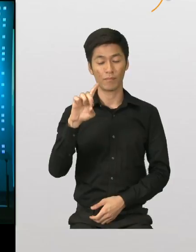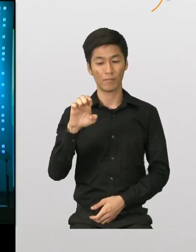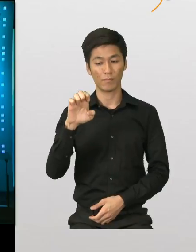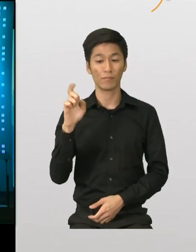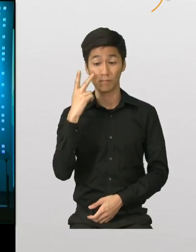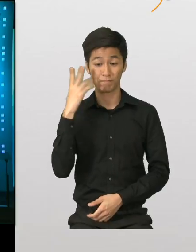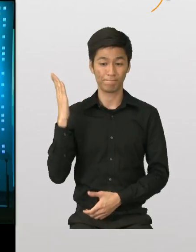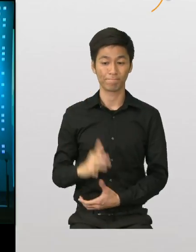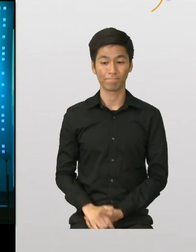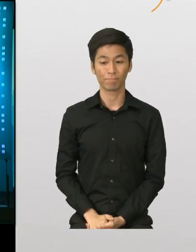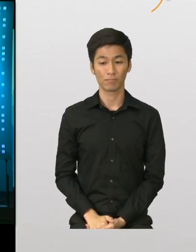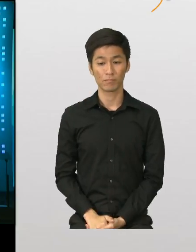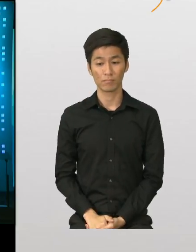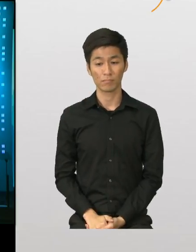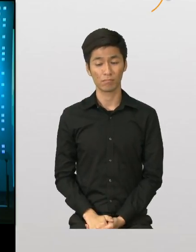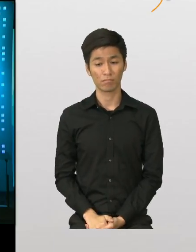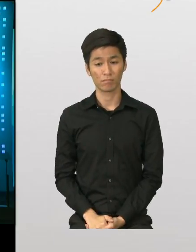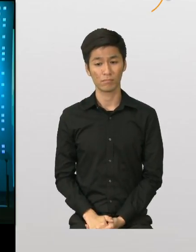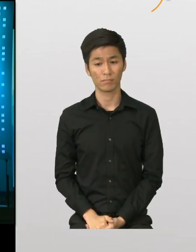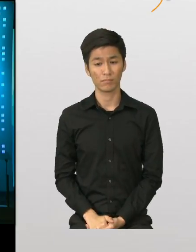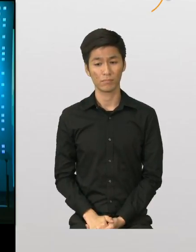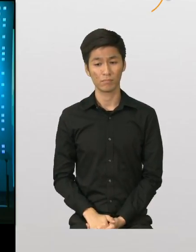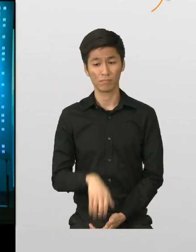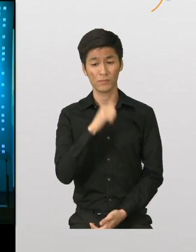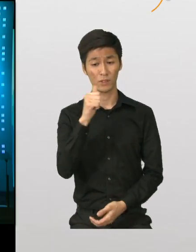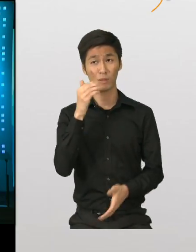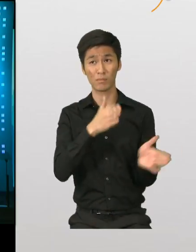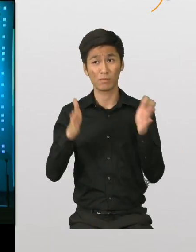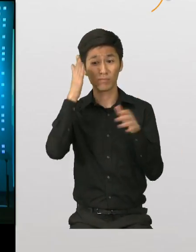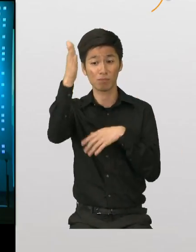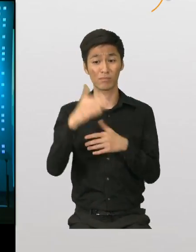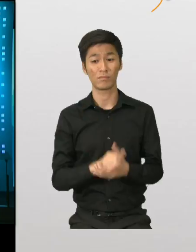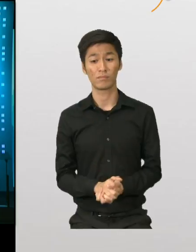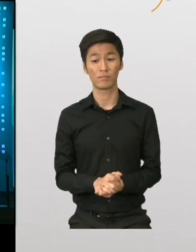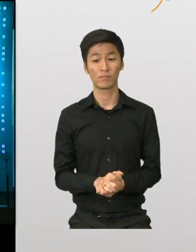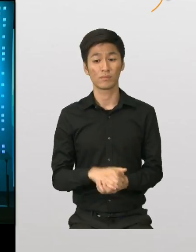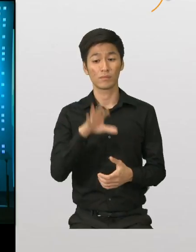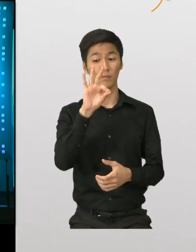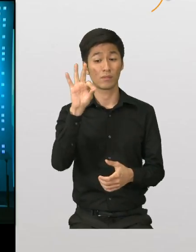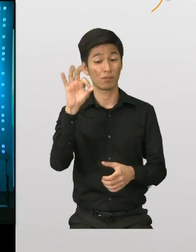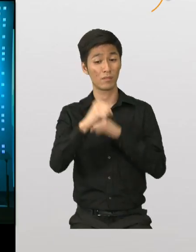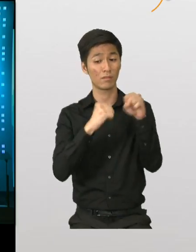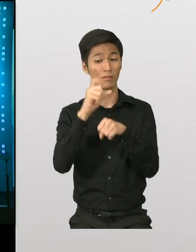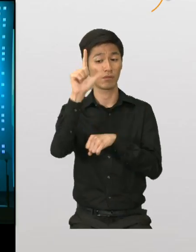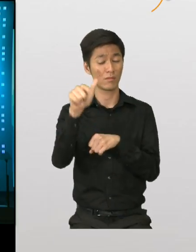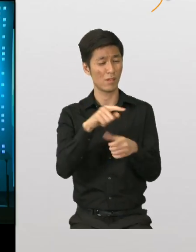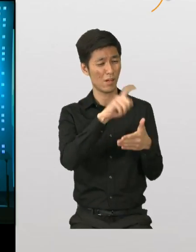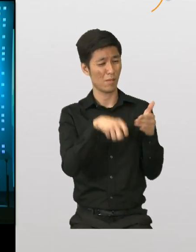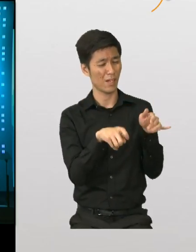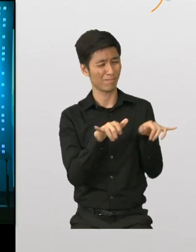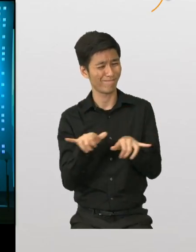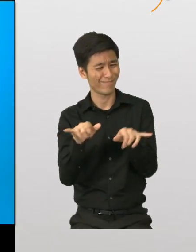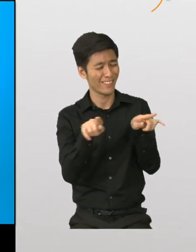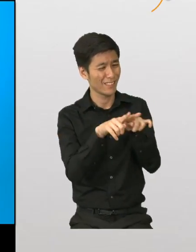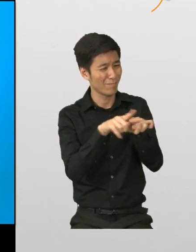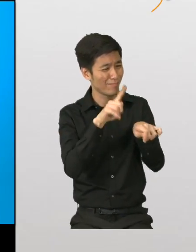Therefore, if we do not plan ahead, 99 years later, all the leases in such towns will expire around the same time, and then will